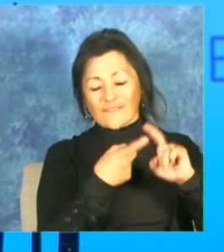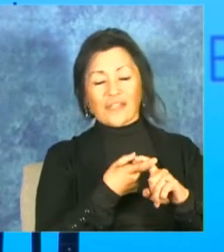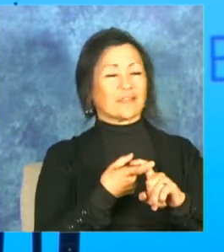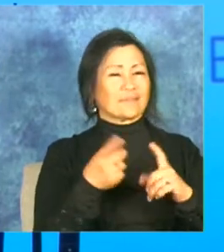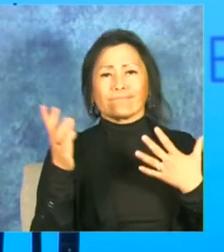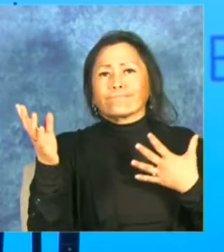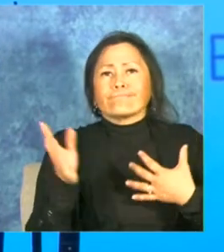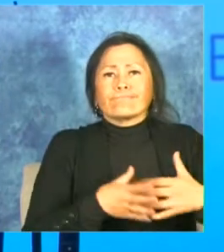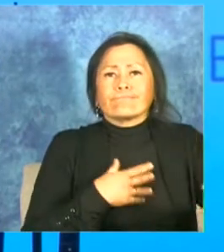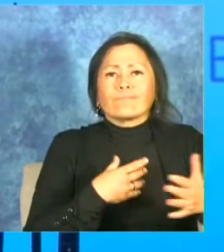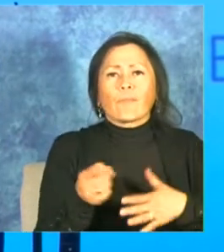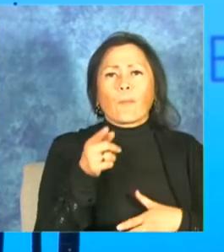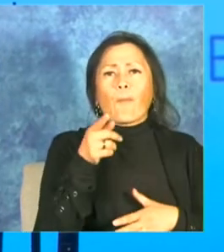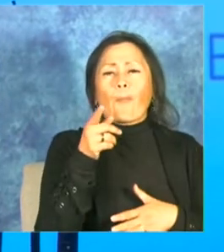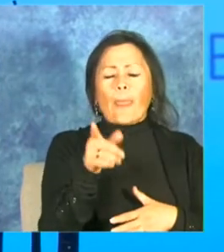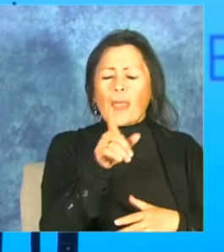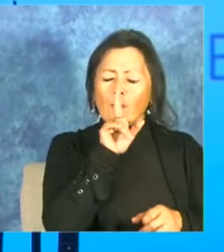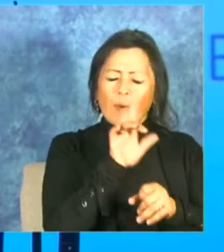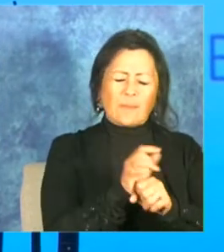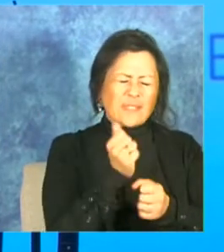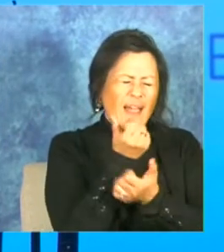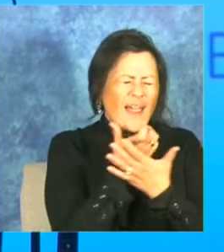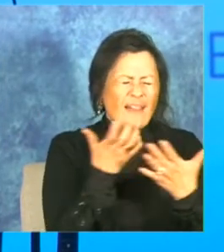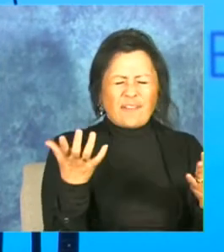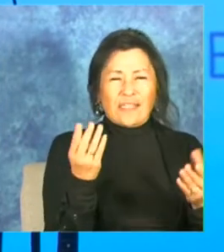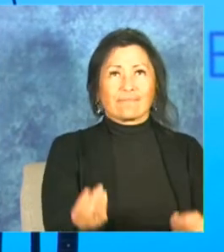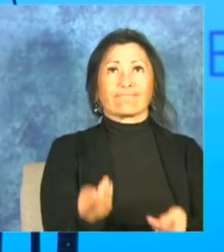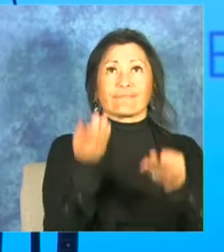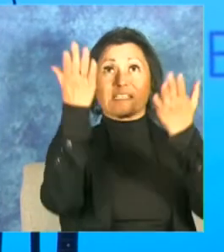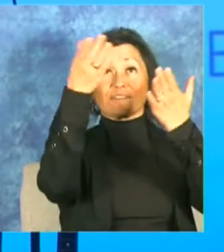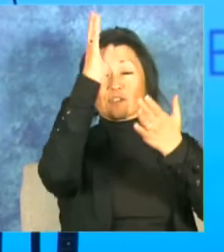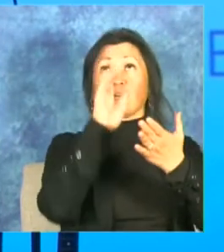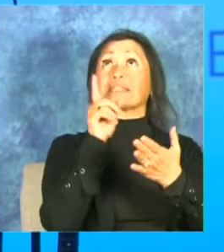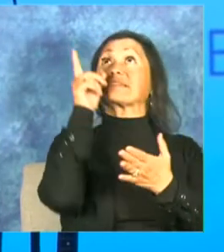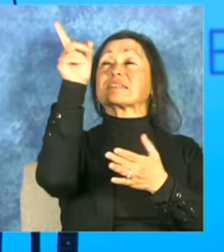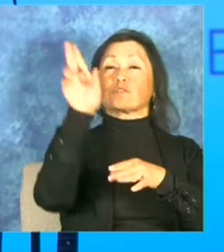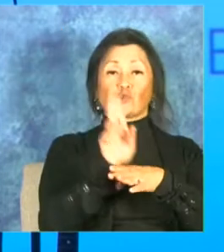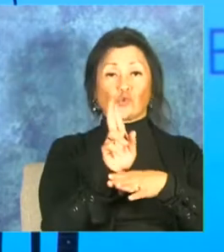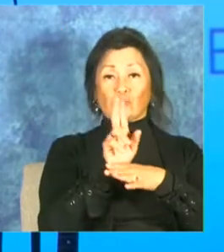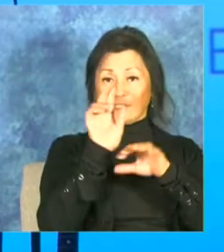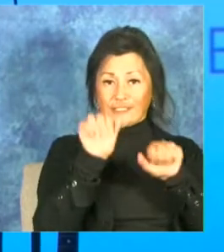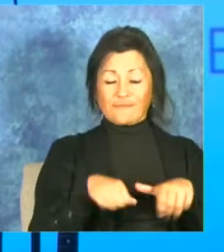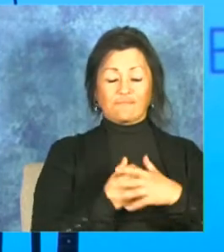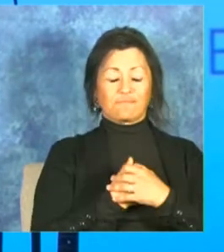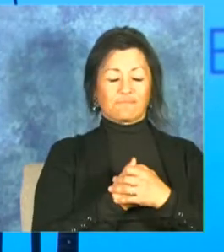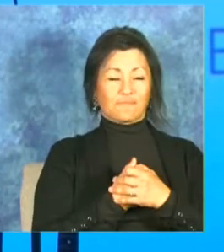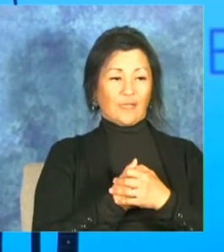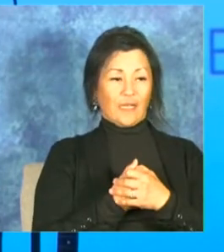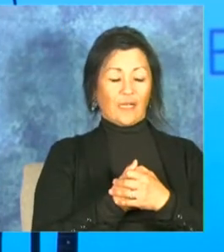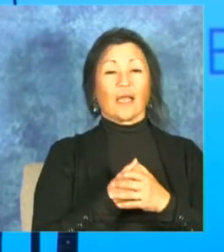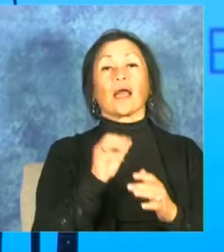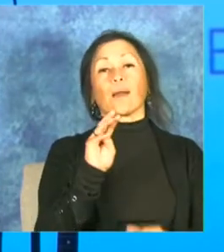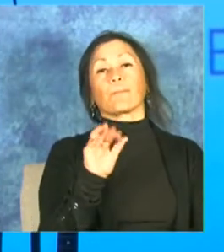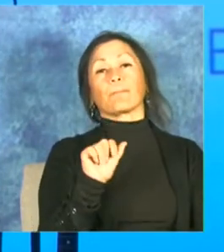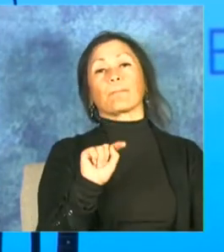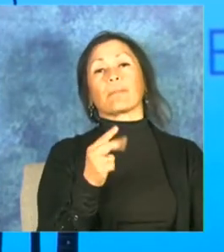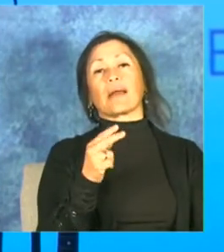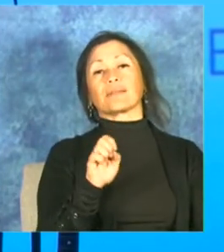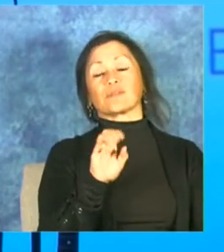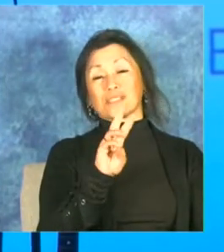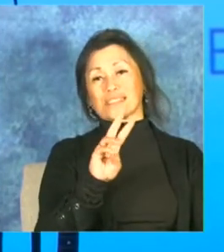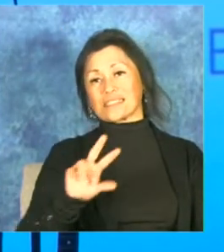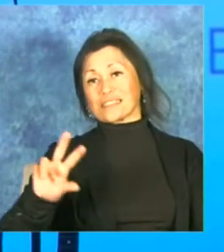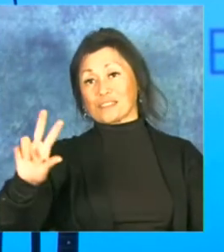it doesn't matter. You dedicate everything to God for His use. You go back to Matthew chapter 6,